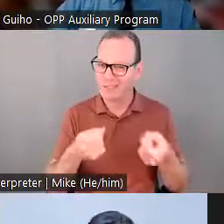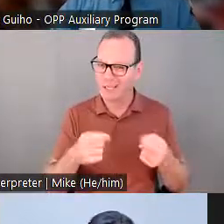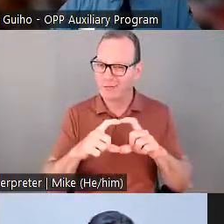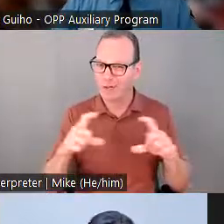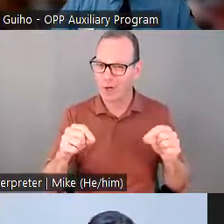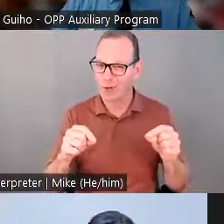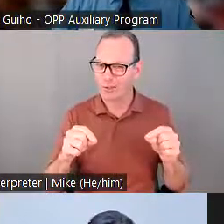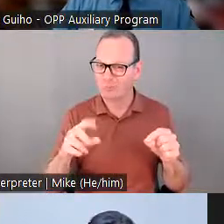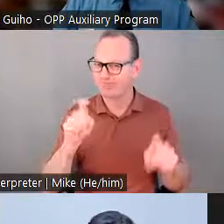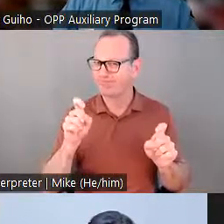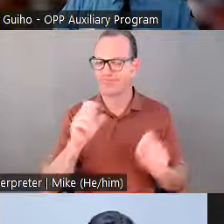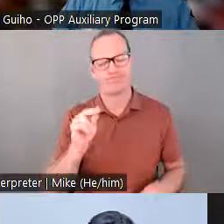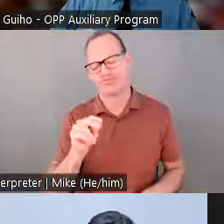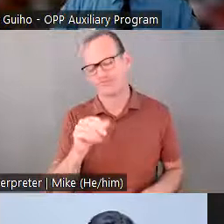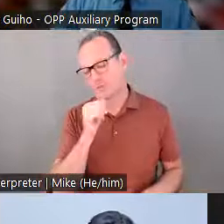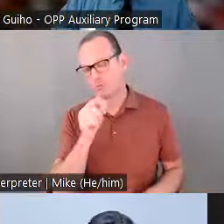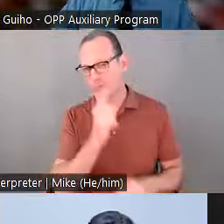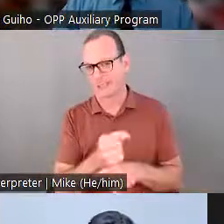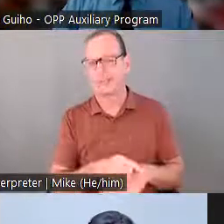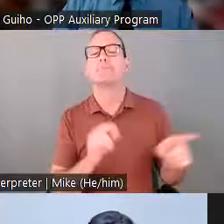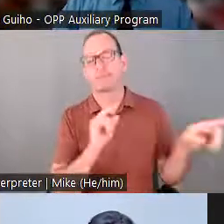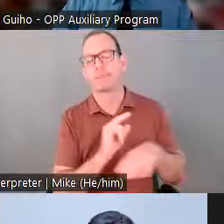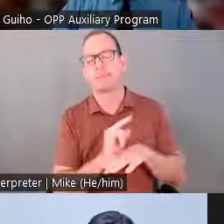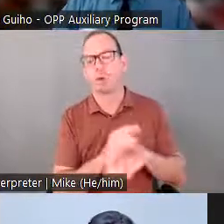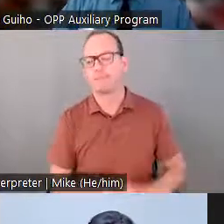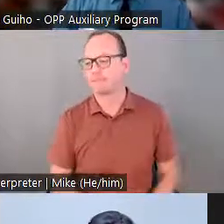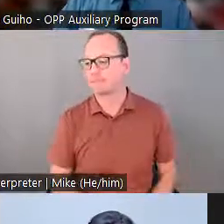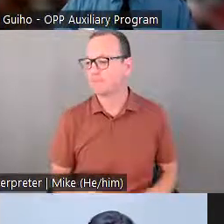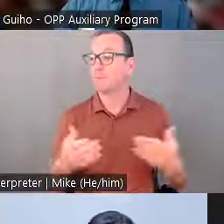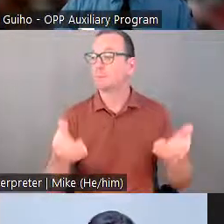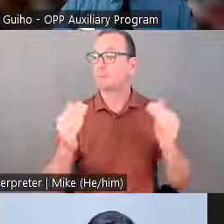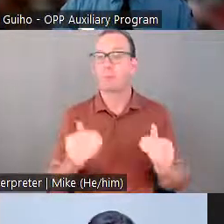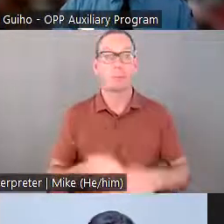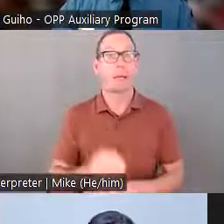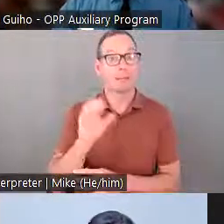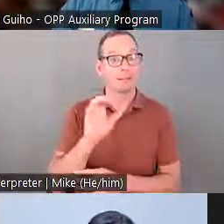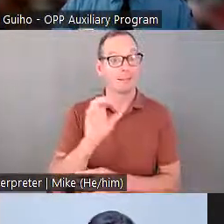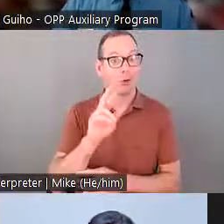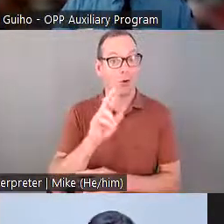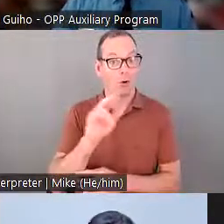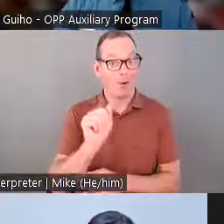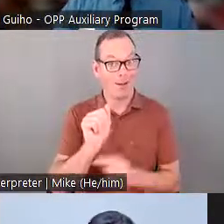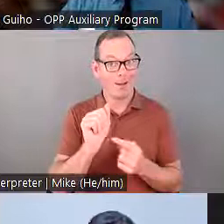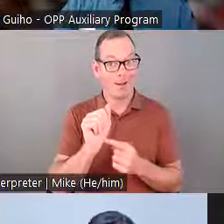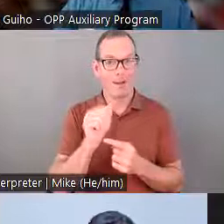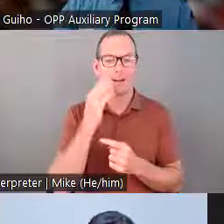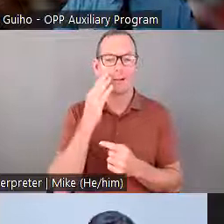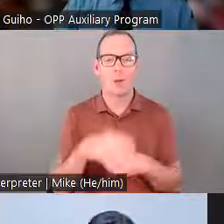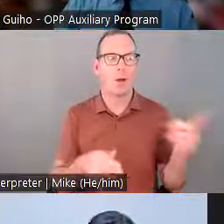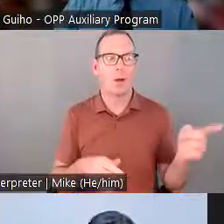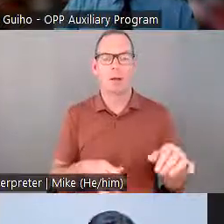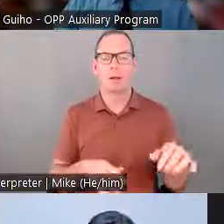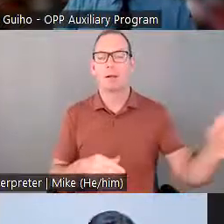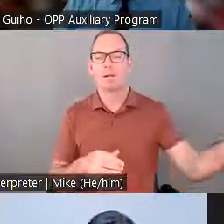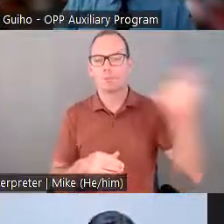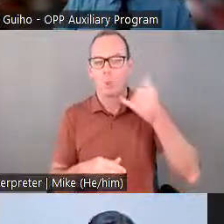Our big tips for the CRA robot hotline or the whatever hotline is usually, your card has been compromised, press 1 to speak to an